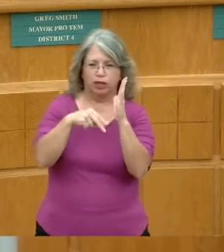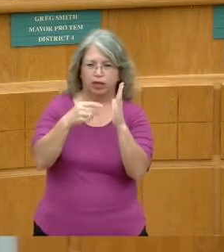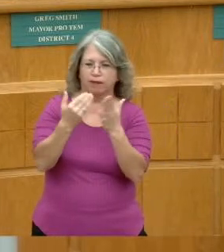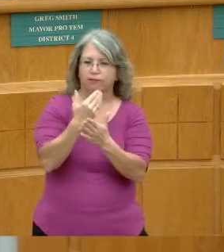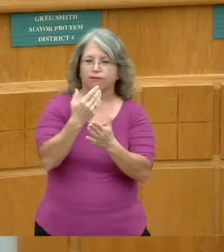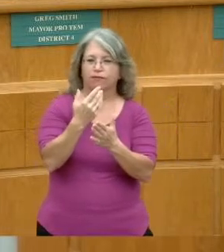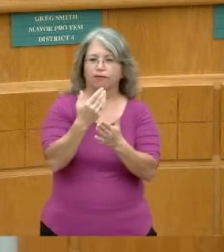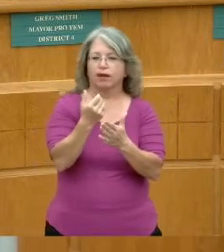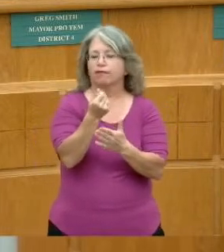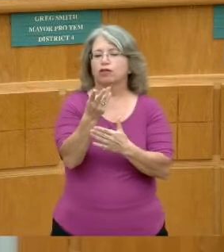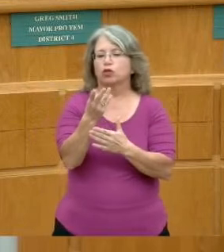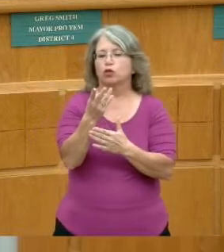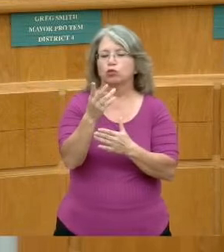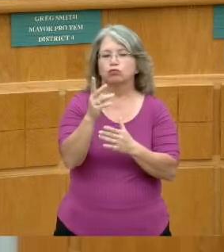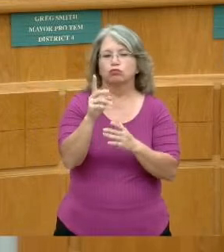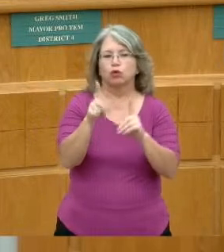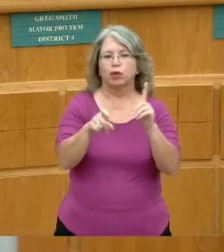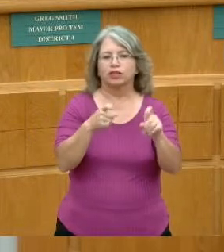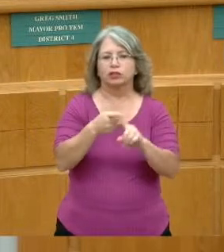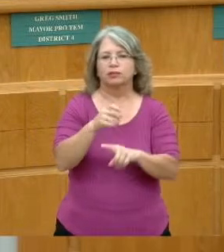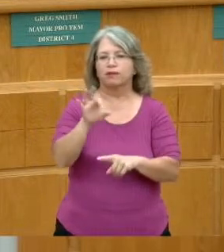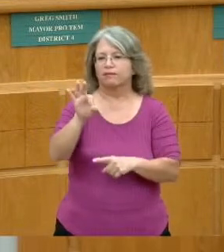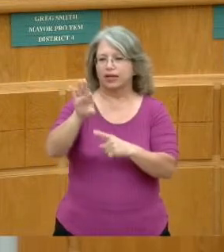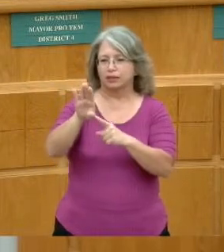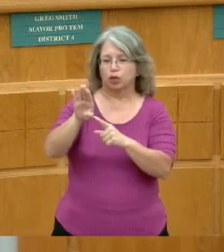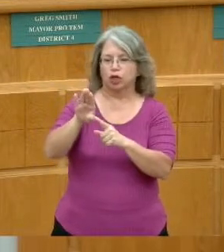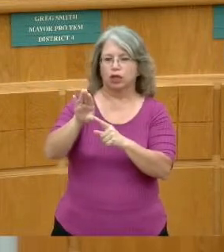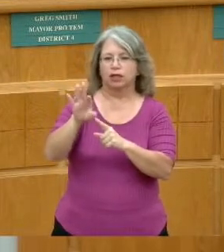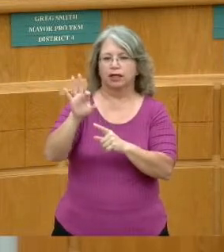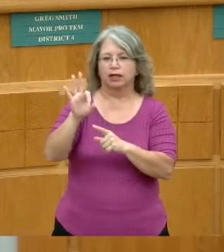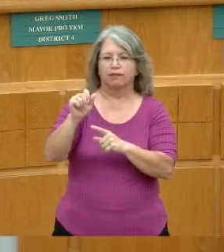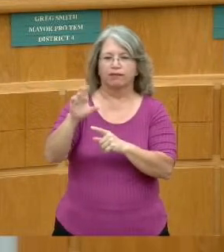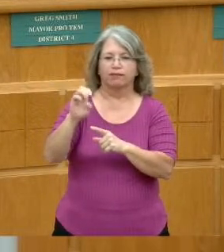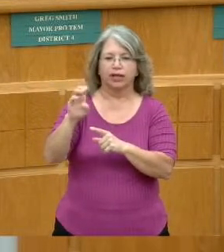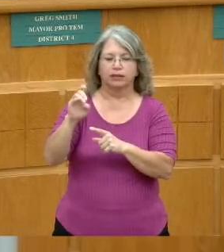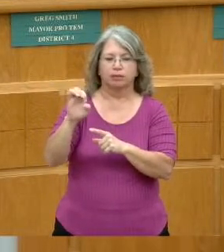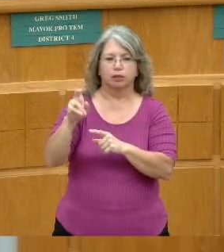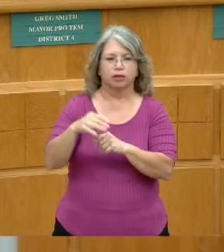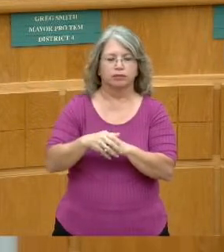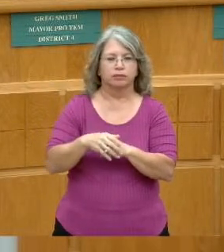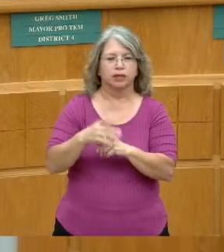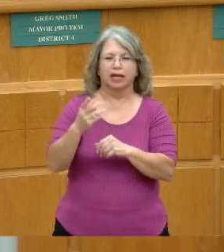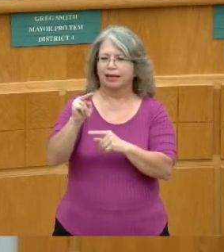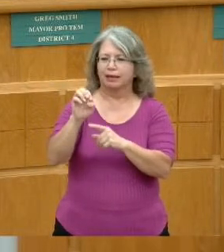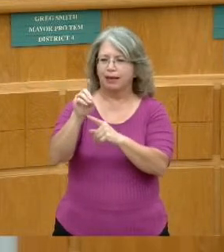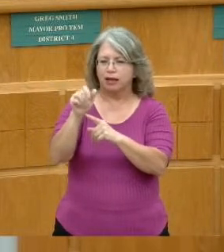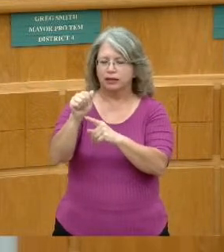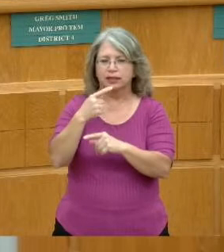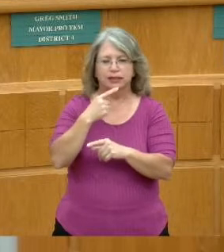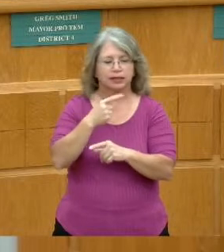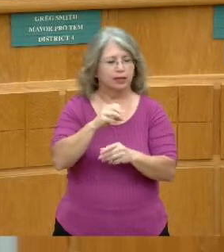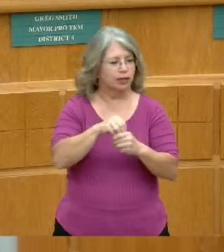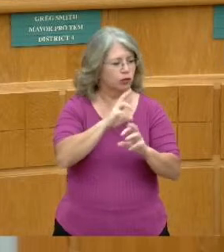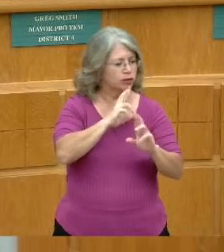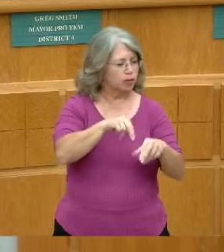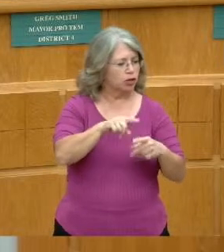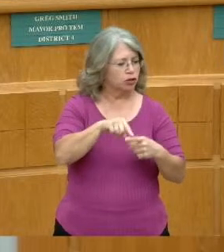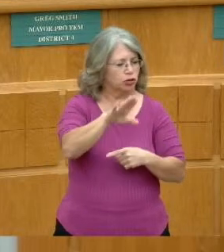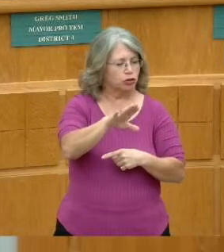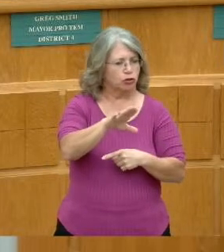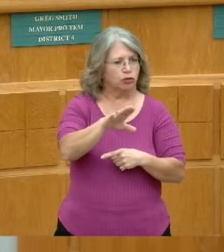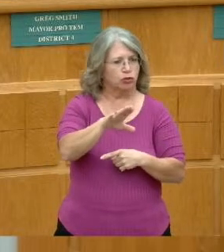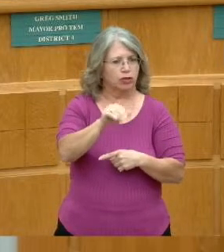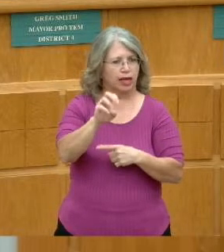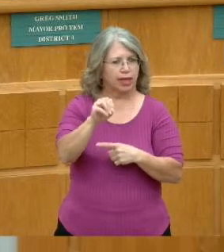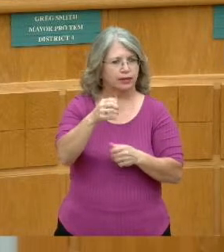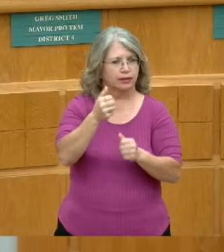Facebook. One from Nelva. In response to your cases per 100,000 slides, Dr.